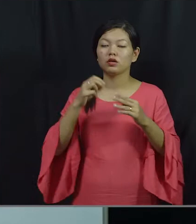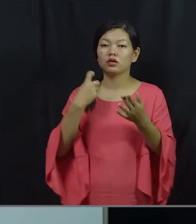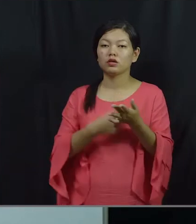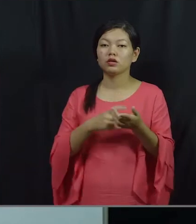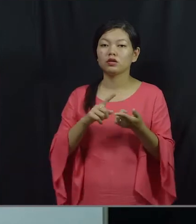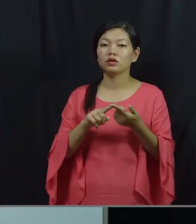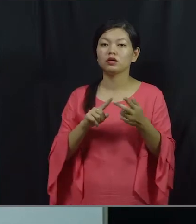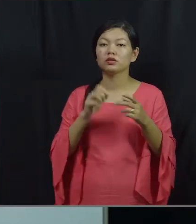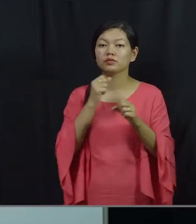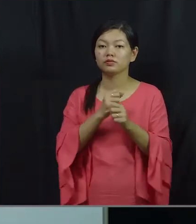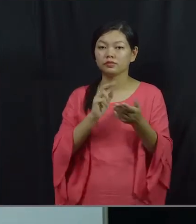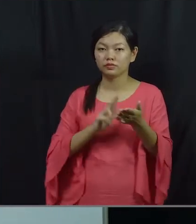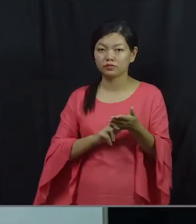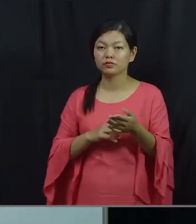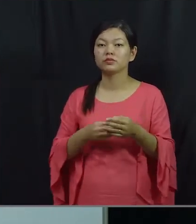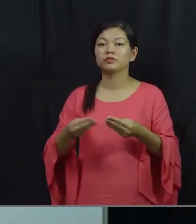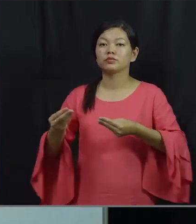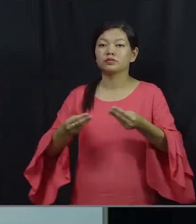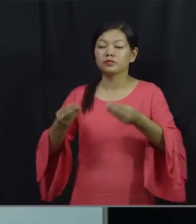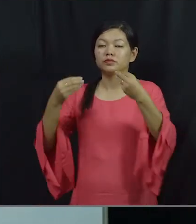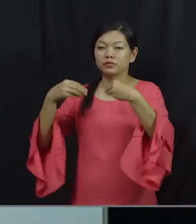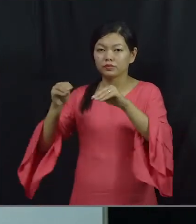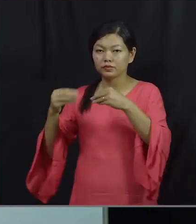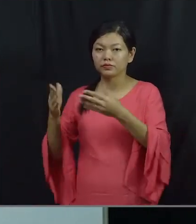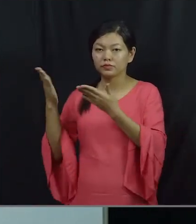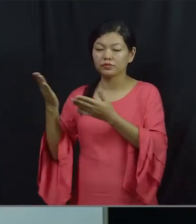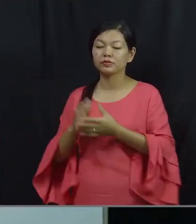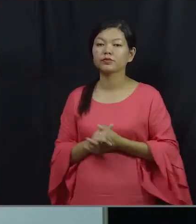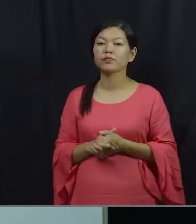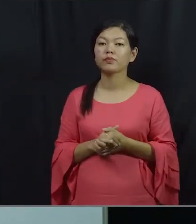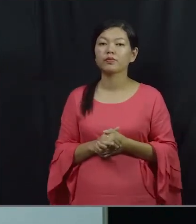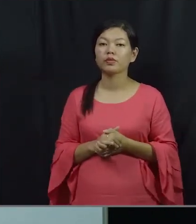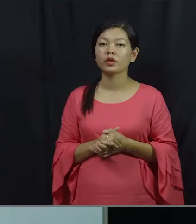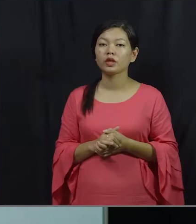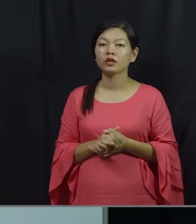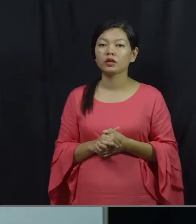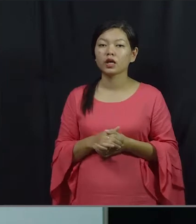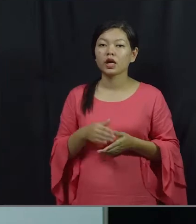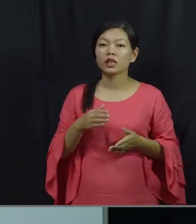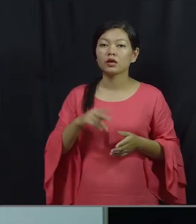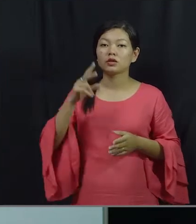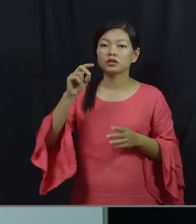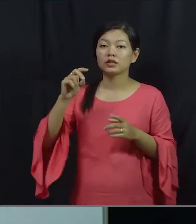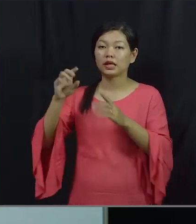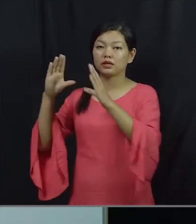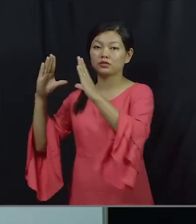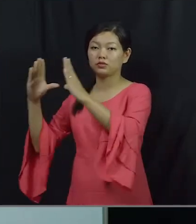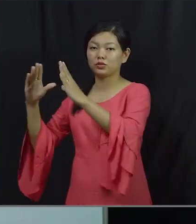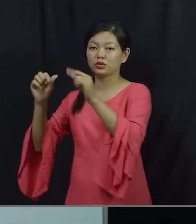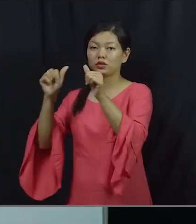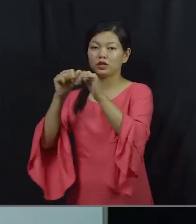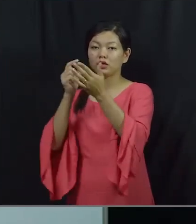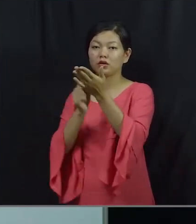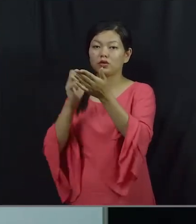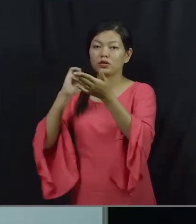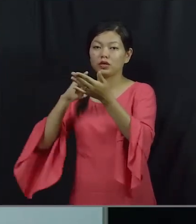import, export and entry port trade. Now that is all about trade. Now coming to this auxiliaries to trade. Now when we say